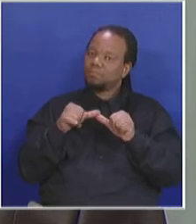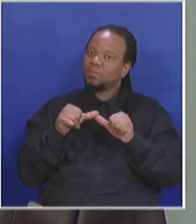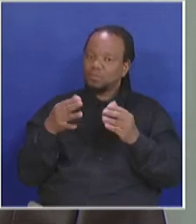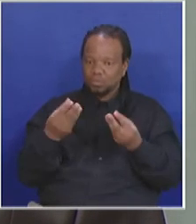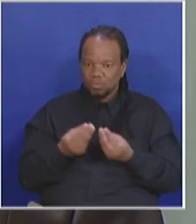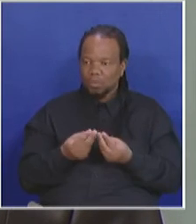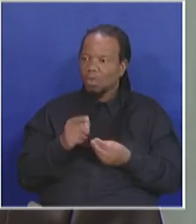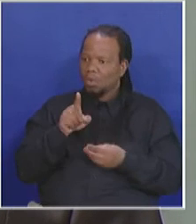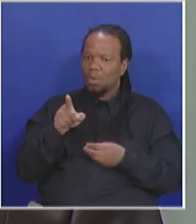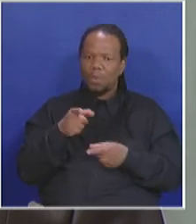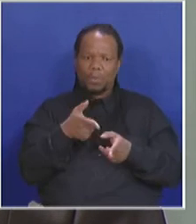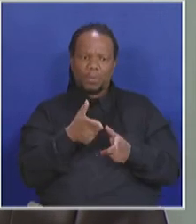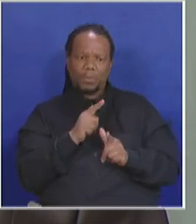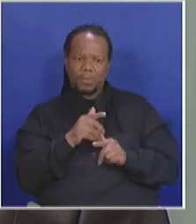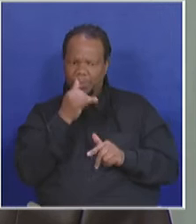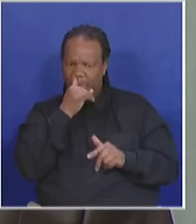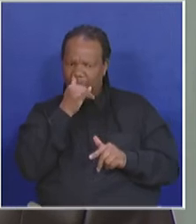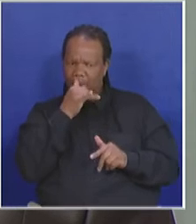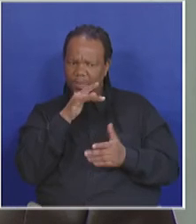hotspot areas.